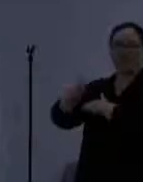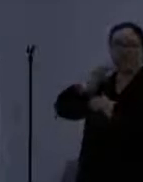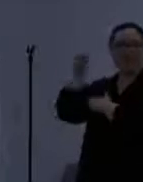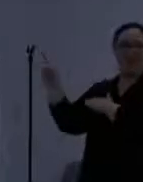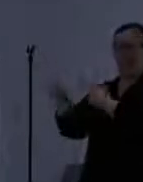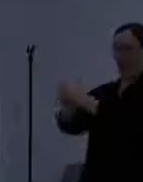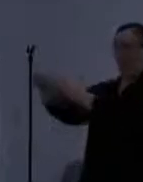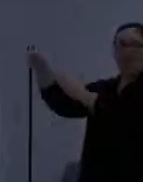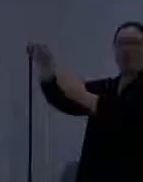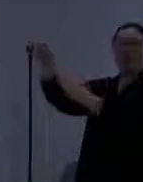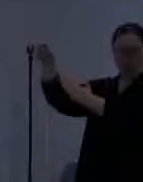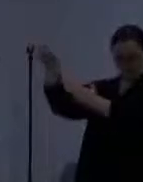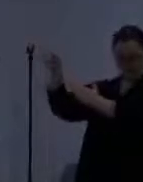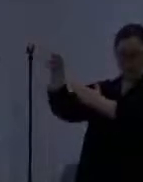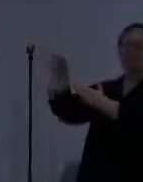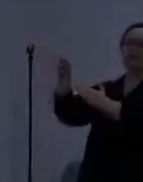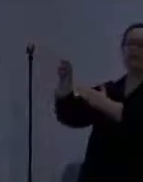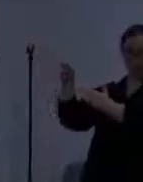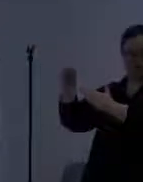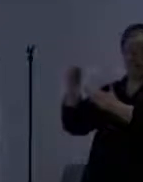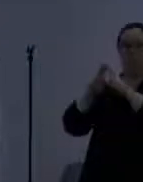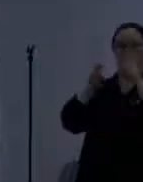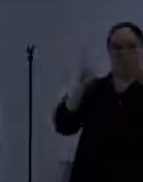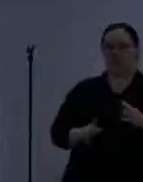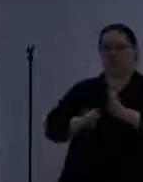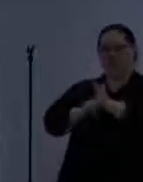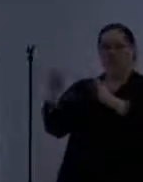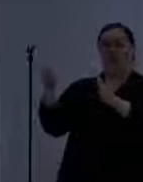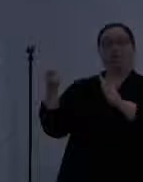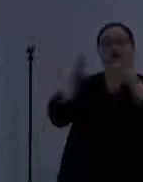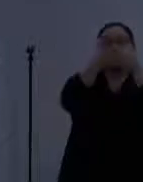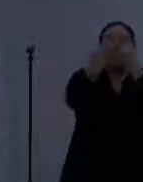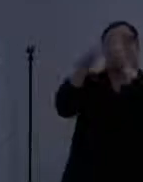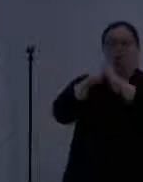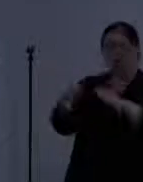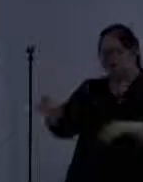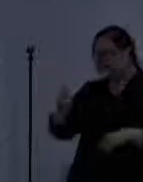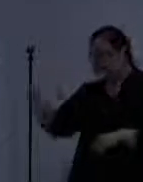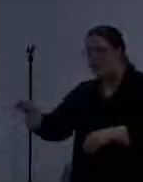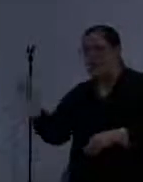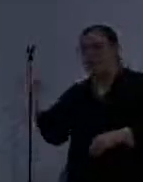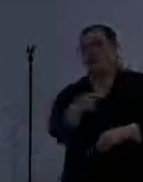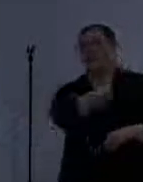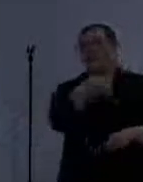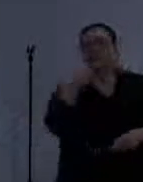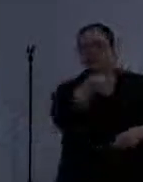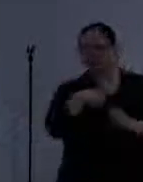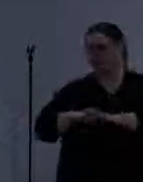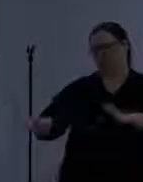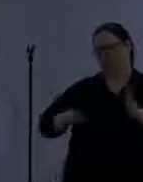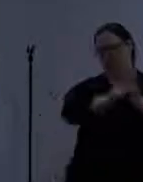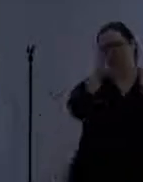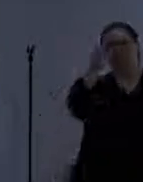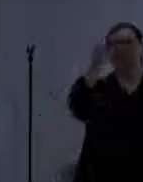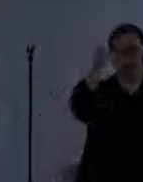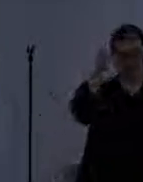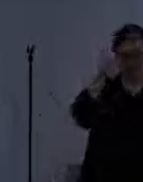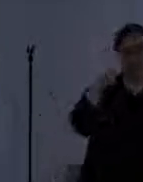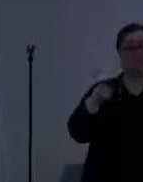Sorry, forgive me now, I'm also, and there's a couple more, but they're the main